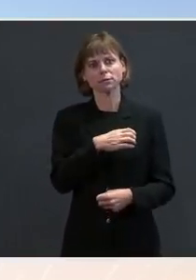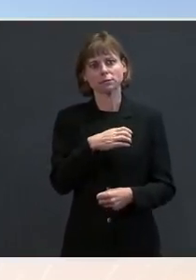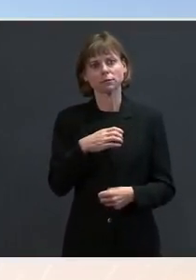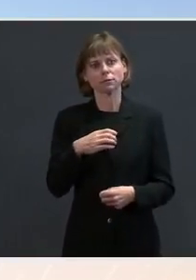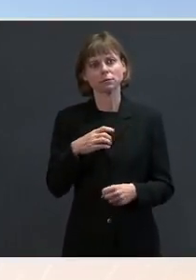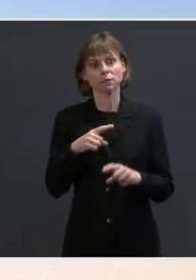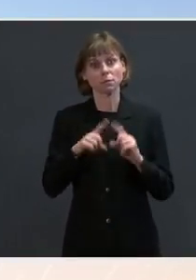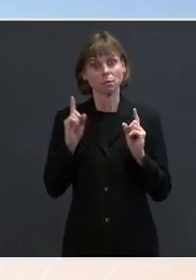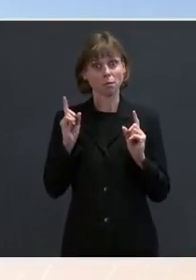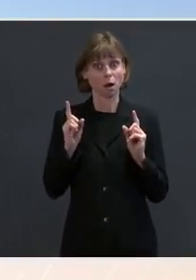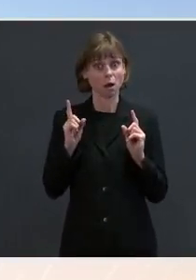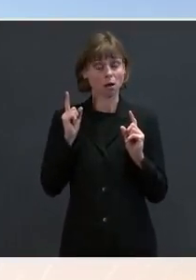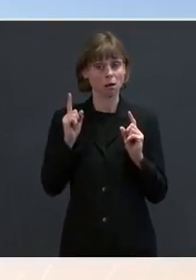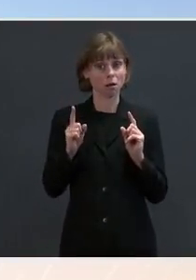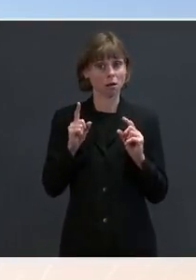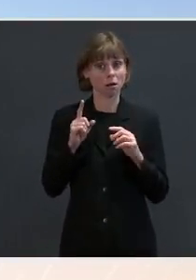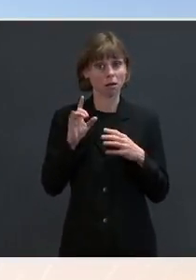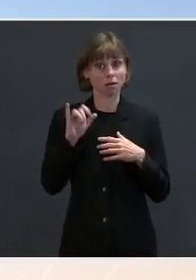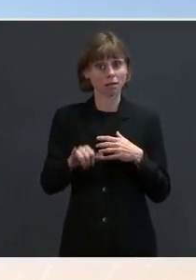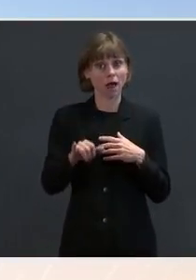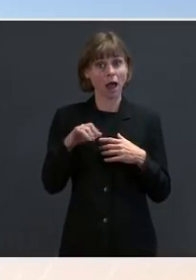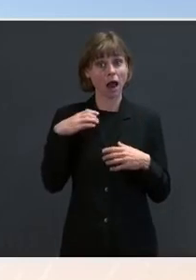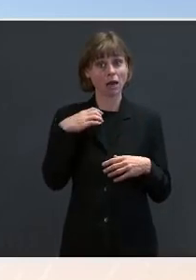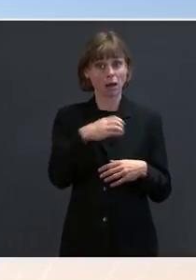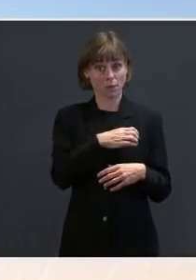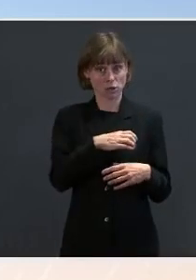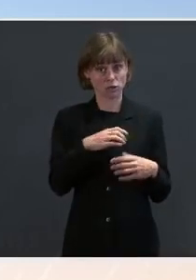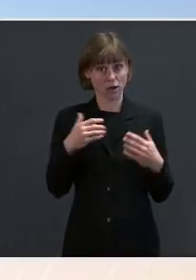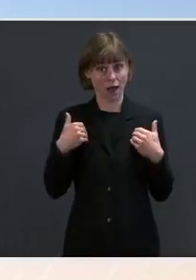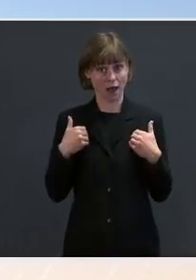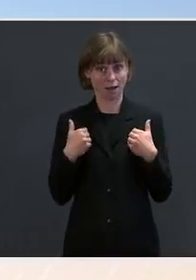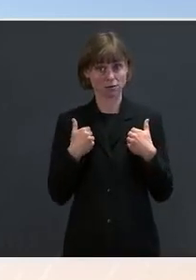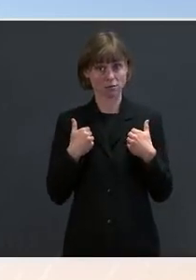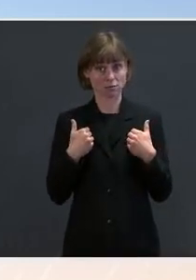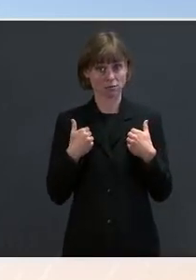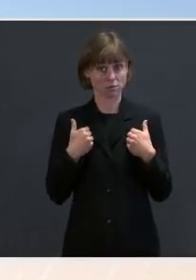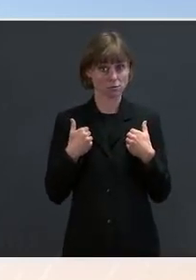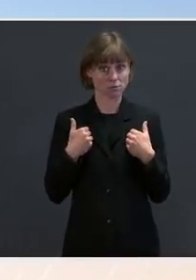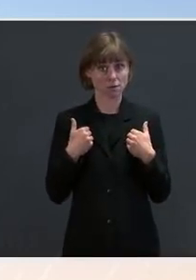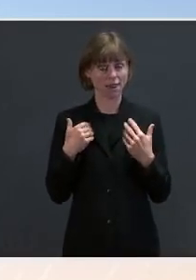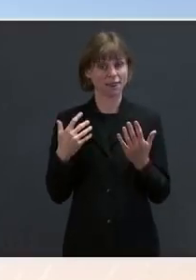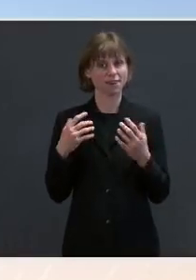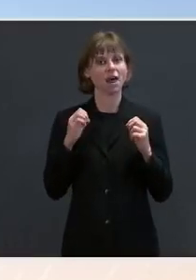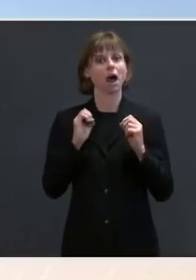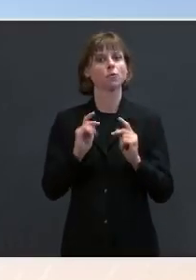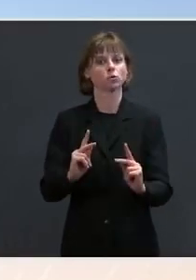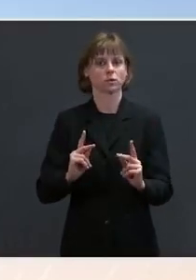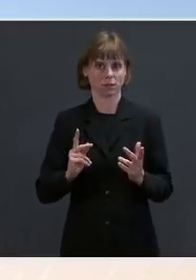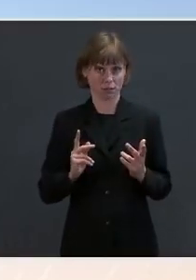the weeds of this, mm-hmm. The commission has before it a chance to either